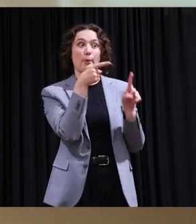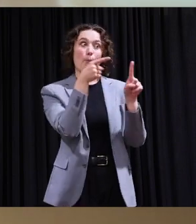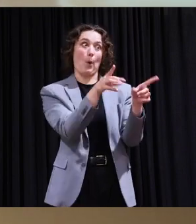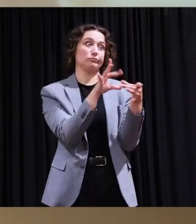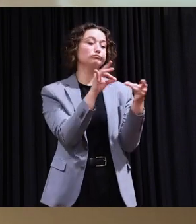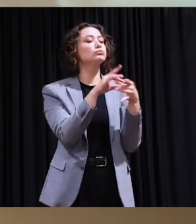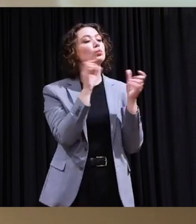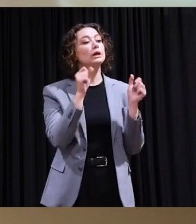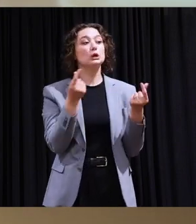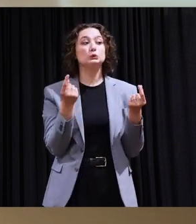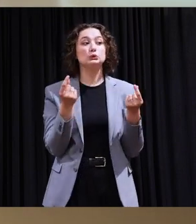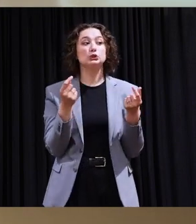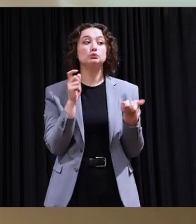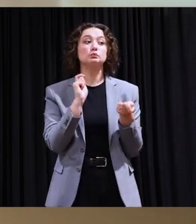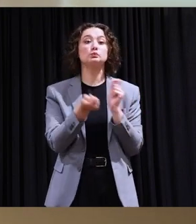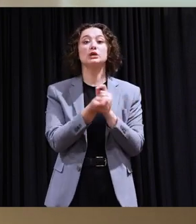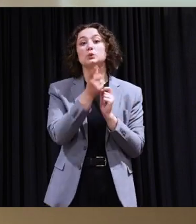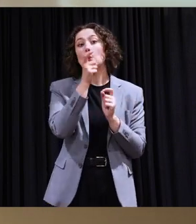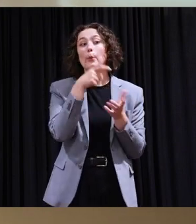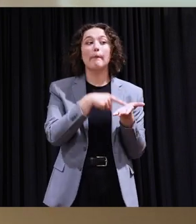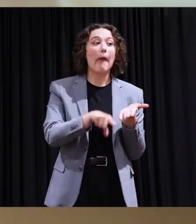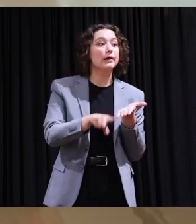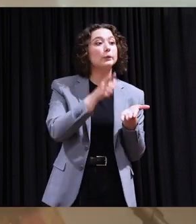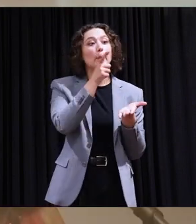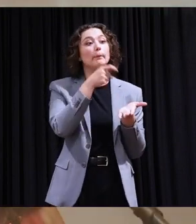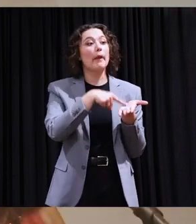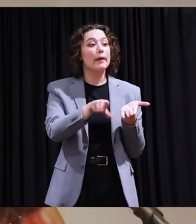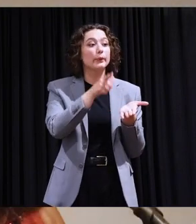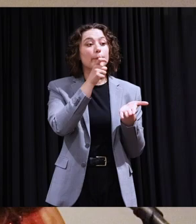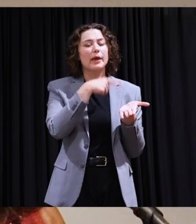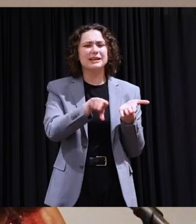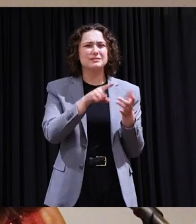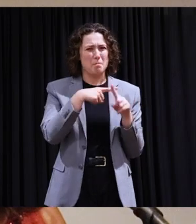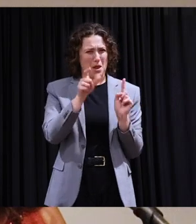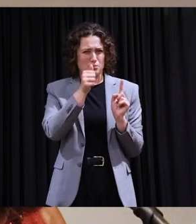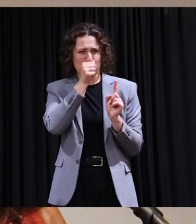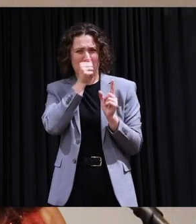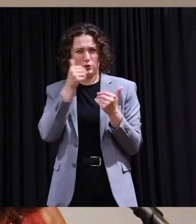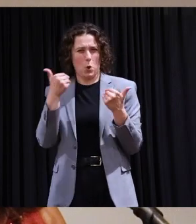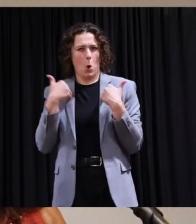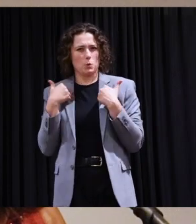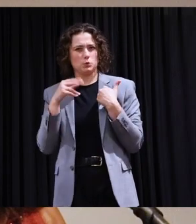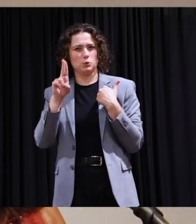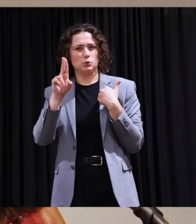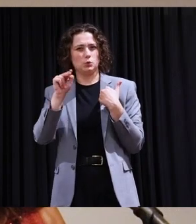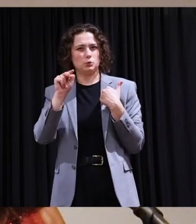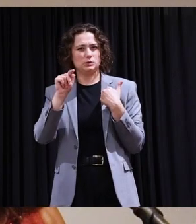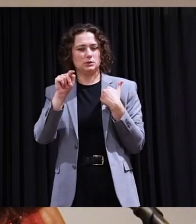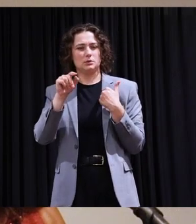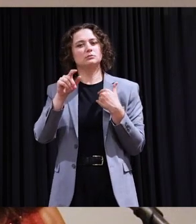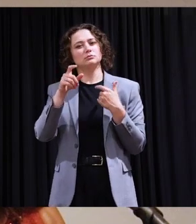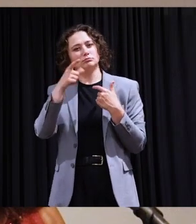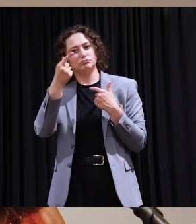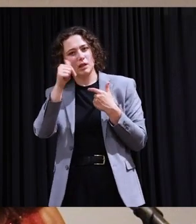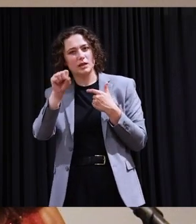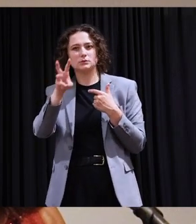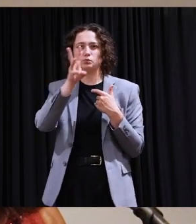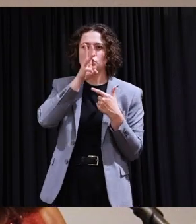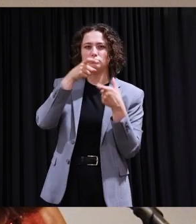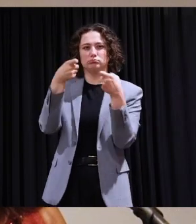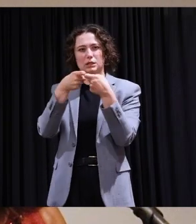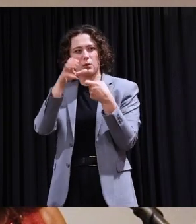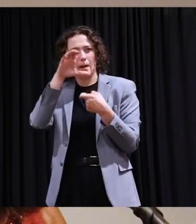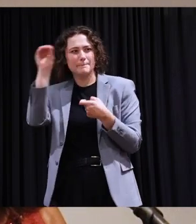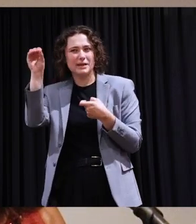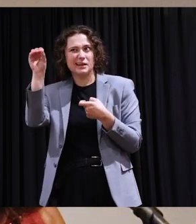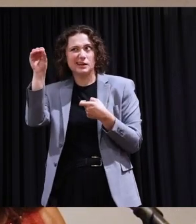who pays whatever, but when you have a privately owned utility company, it's beholden to its its